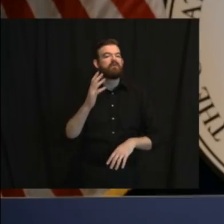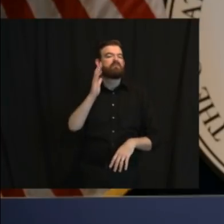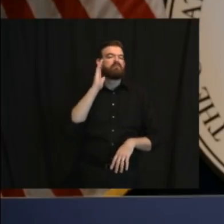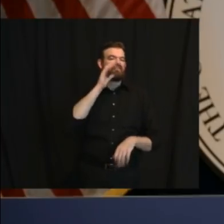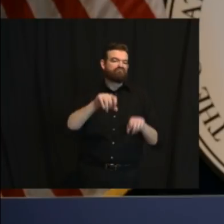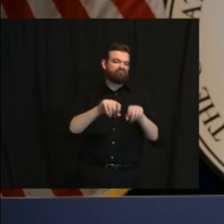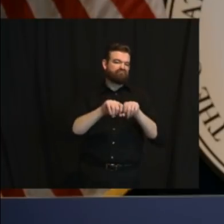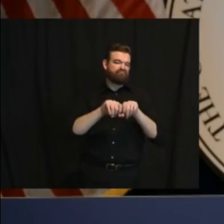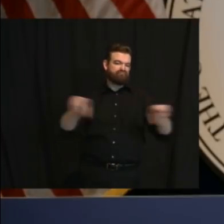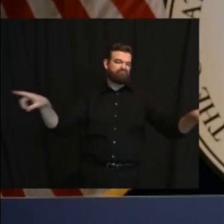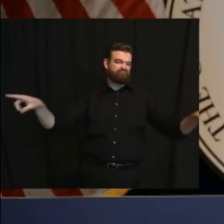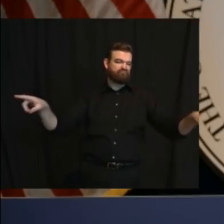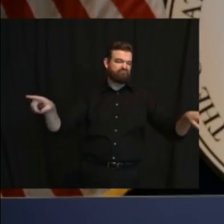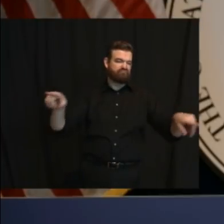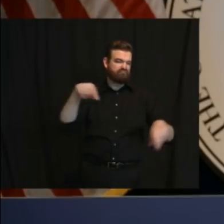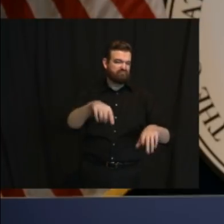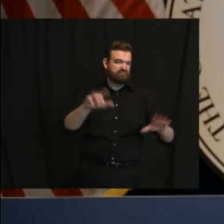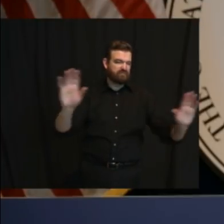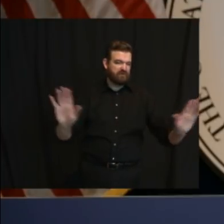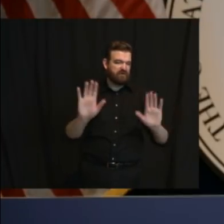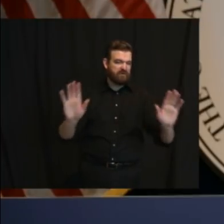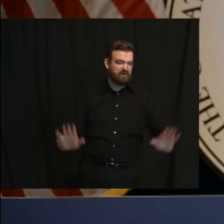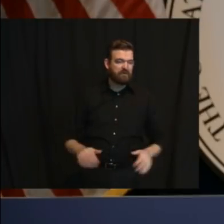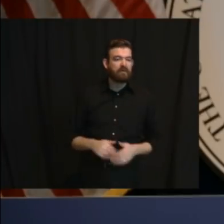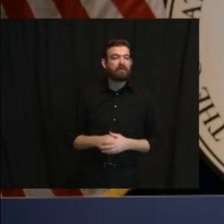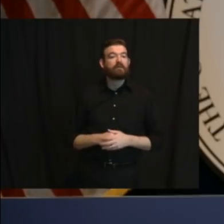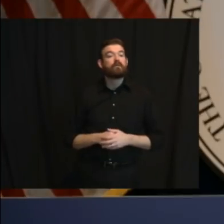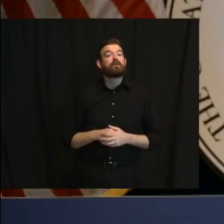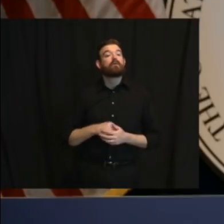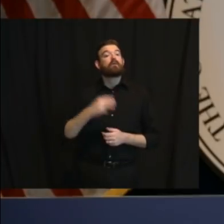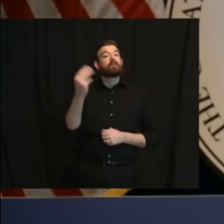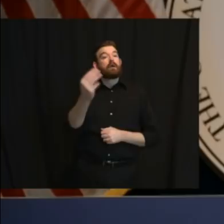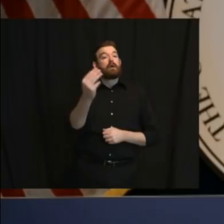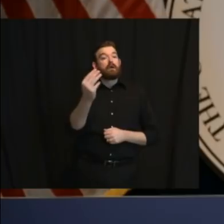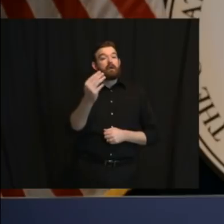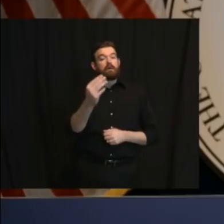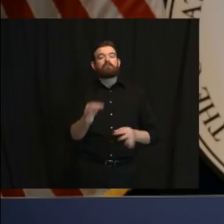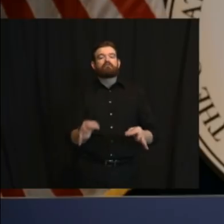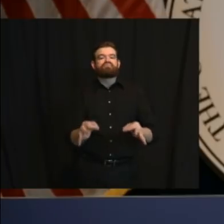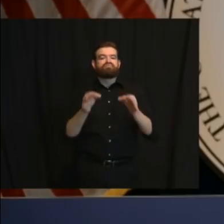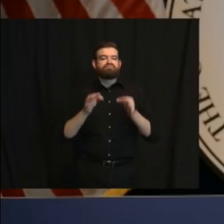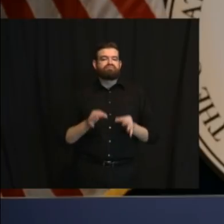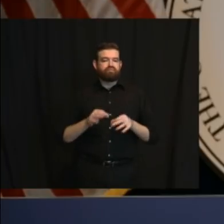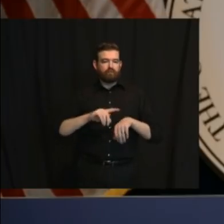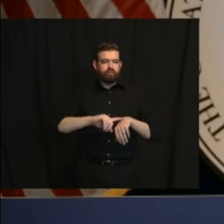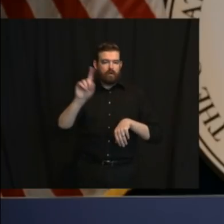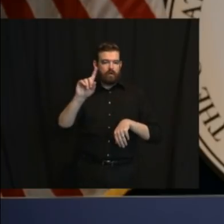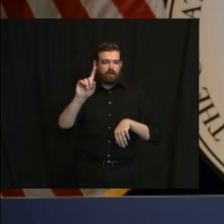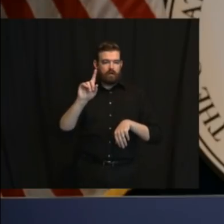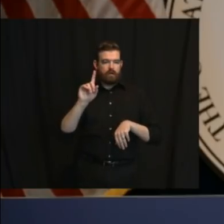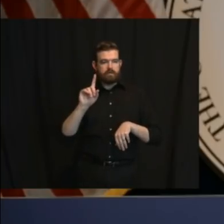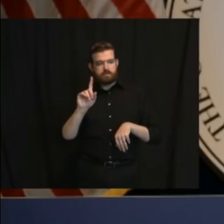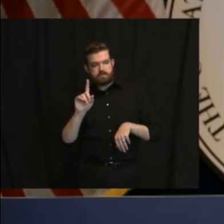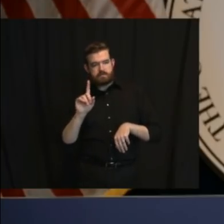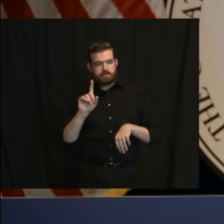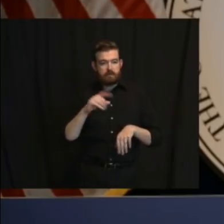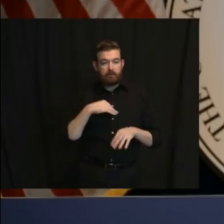made a decision to move Monday to the 1 o'clock slot. We had considered moving it later. There's a White